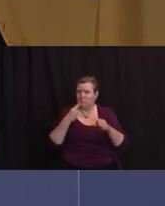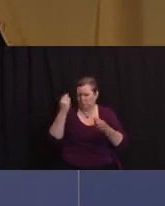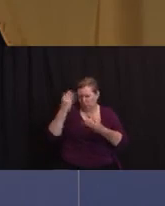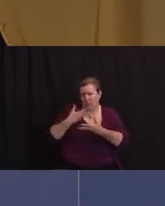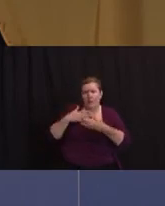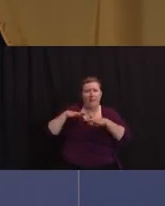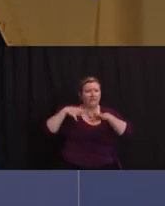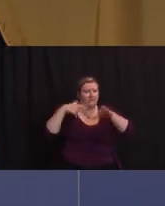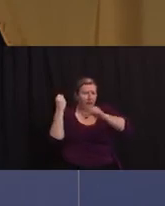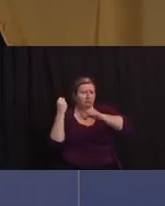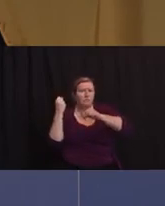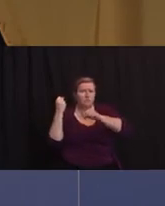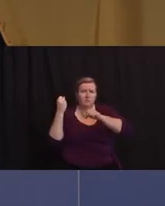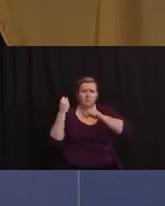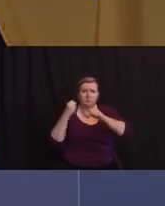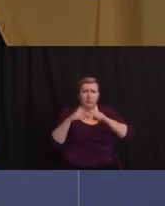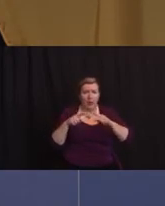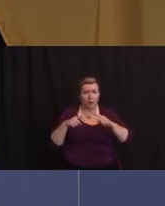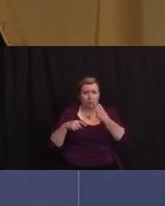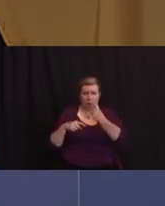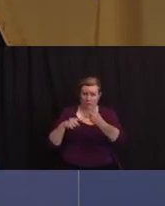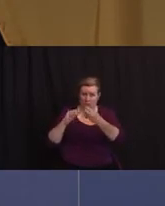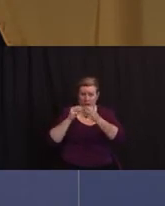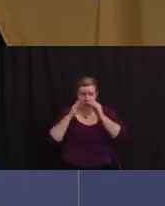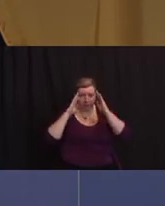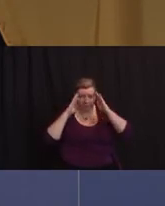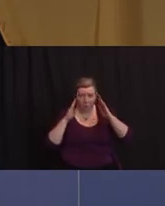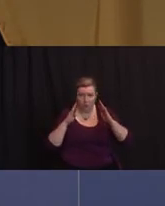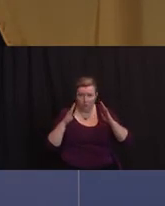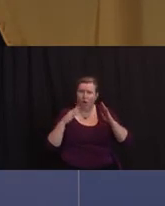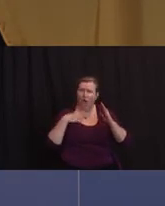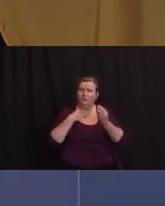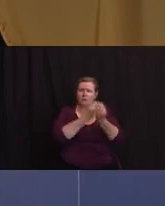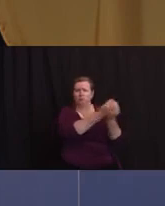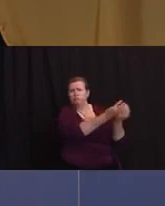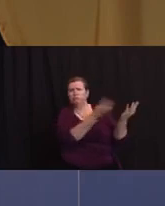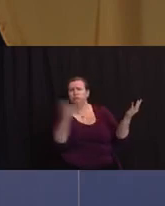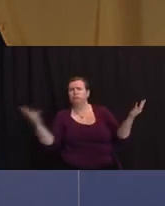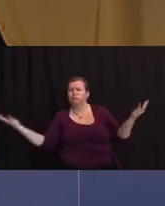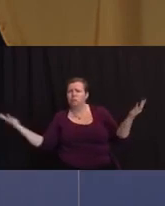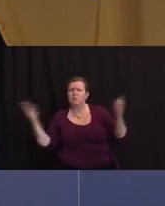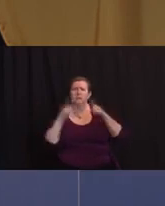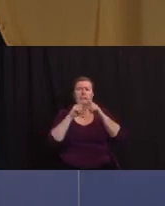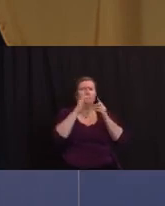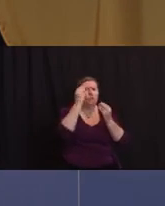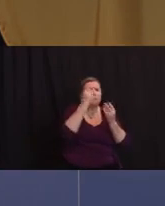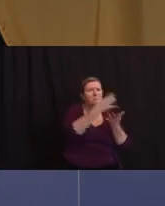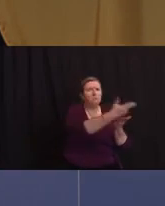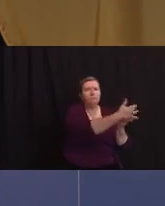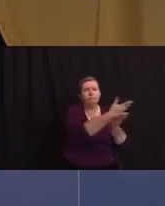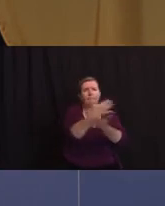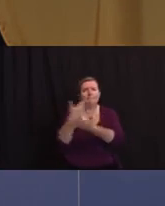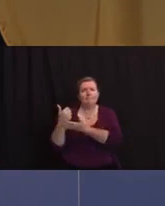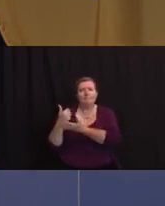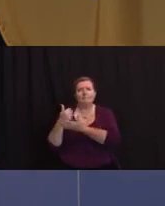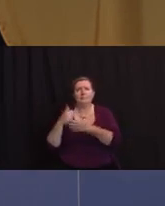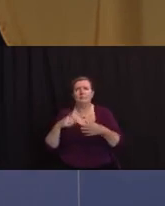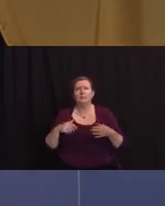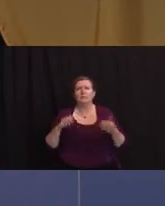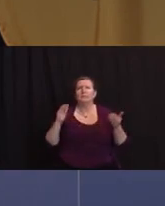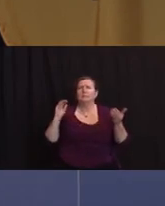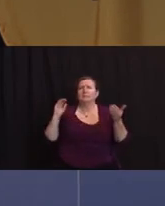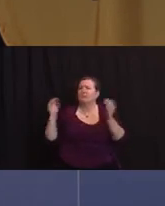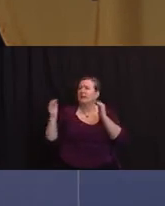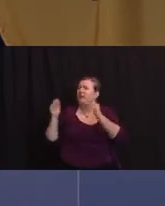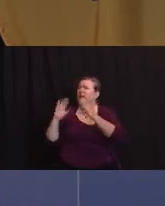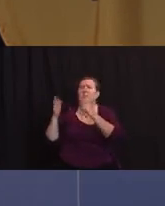But it certainly isn't the only thing that we pay attention to. Yeah, what about the fatality count? Oh, as far as the CDC